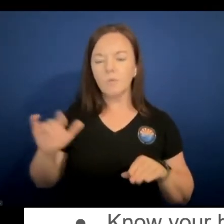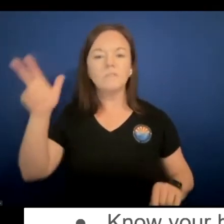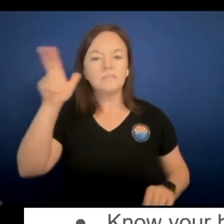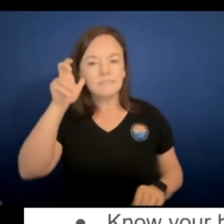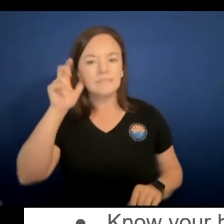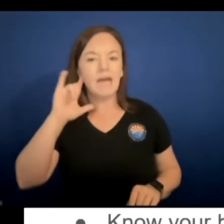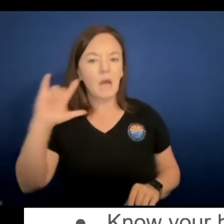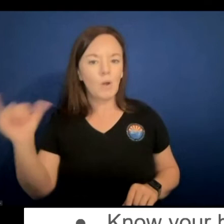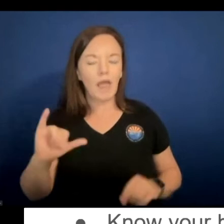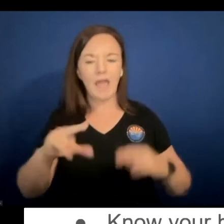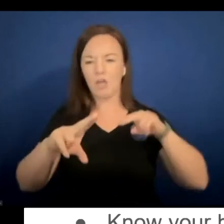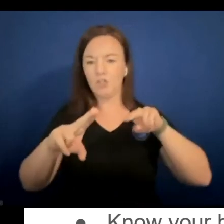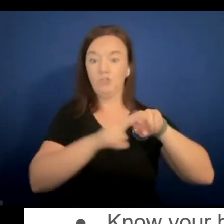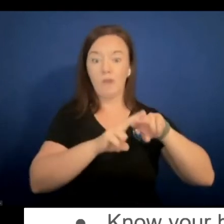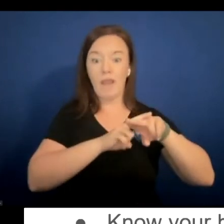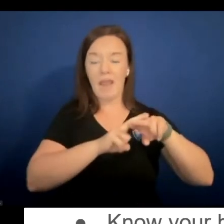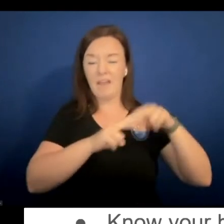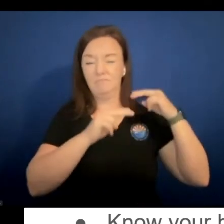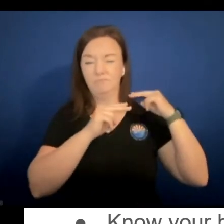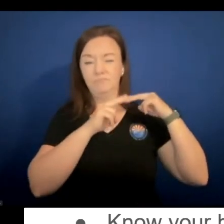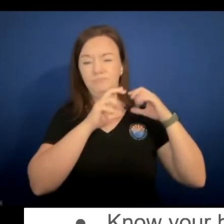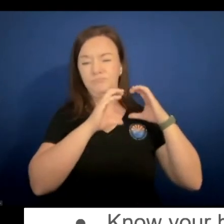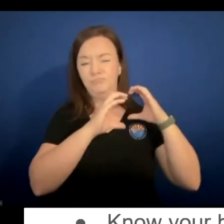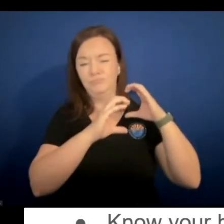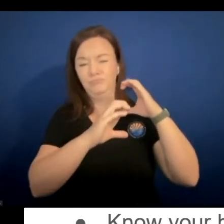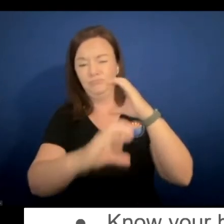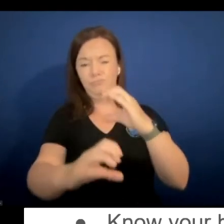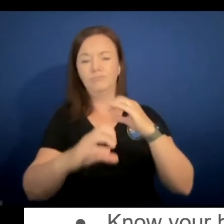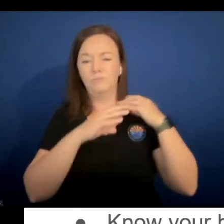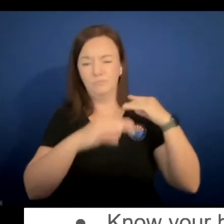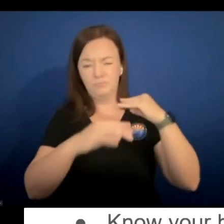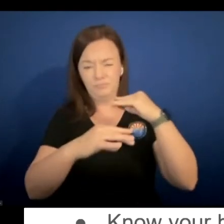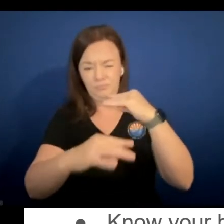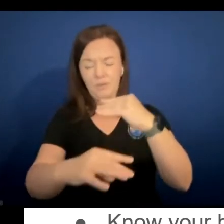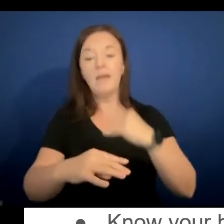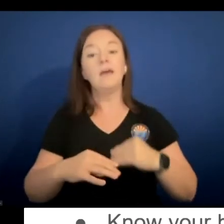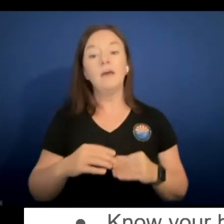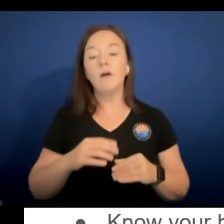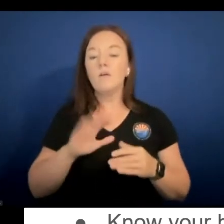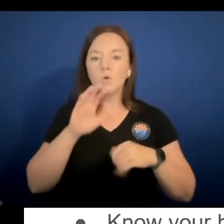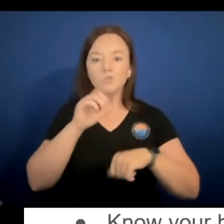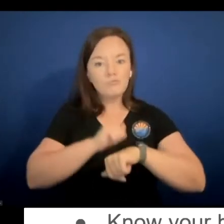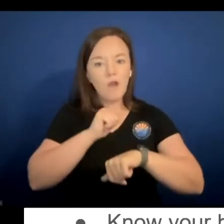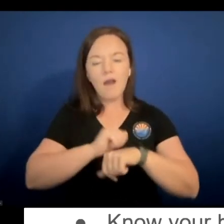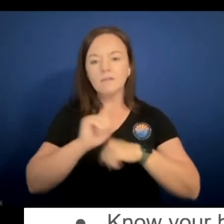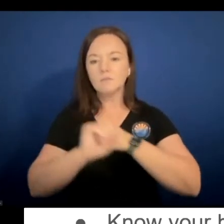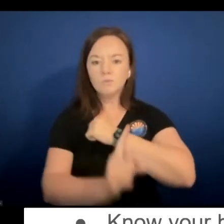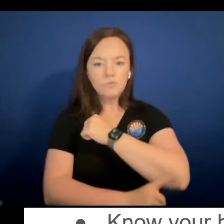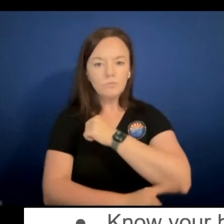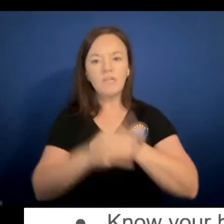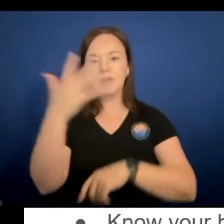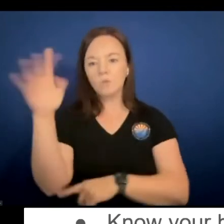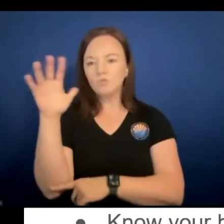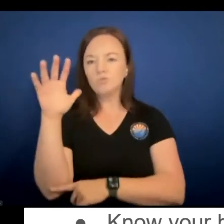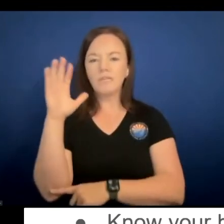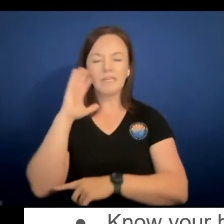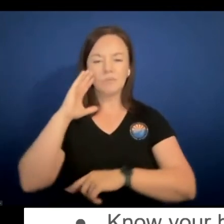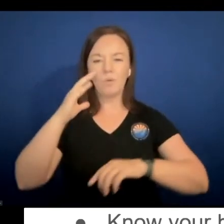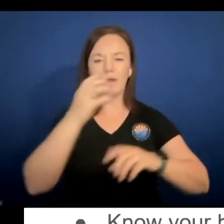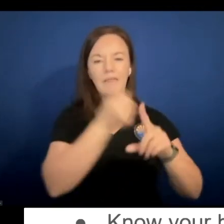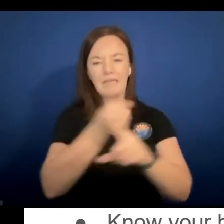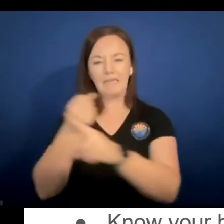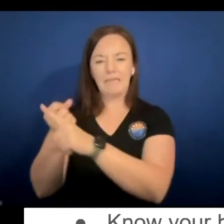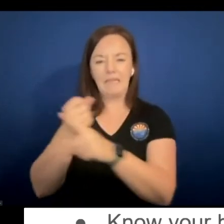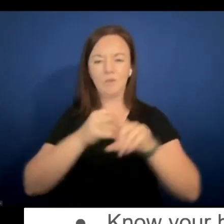train coming down. The material will be bouncing off the sides of those rocks, and it's a very loud